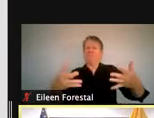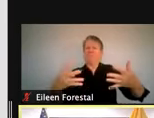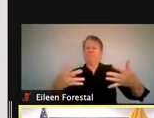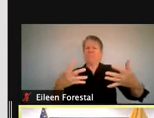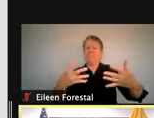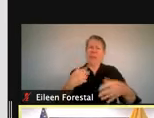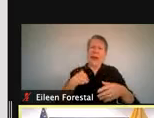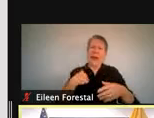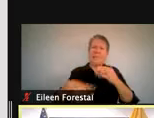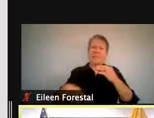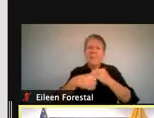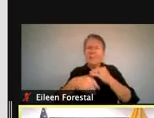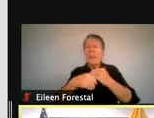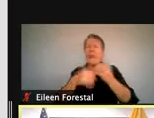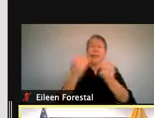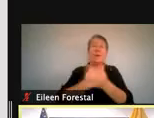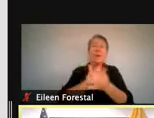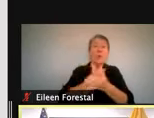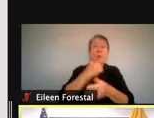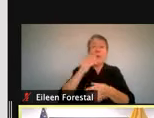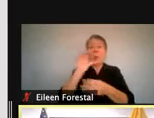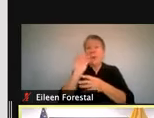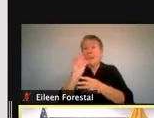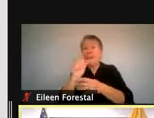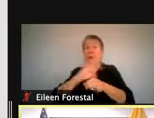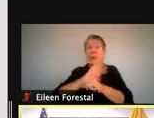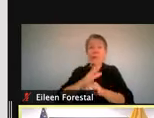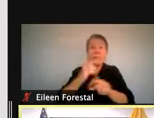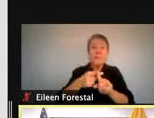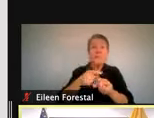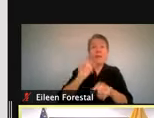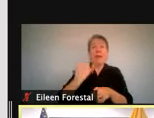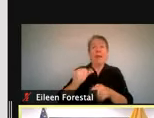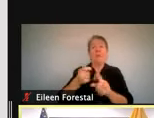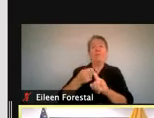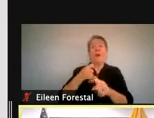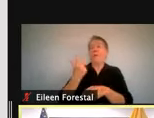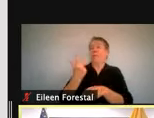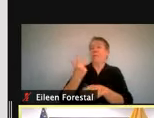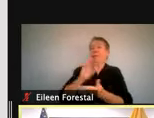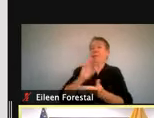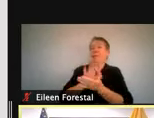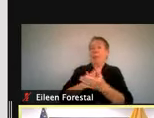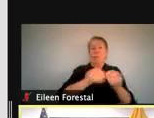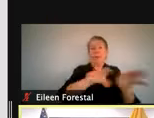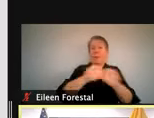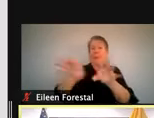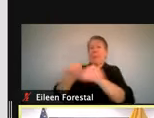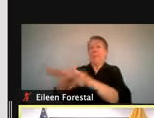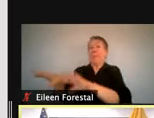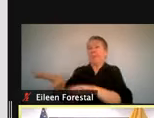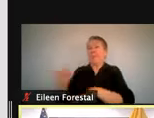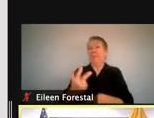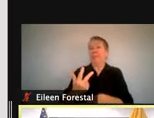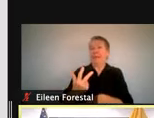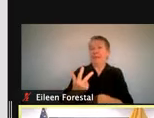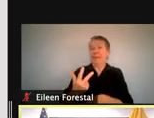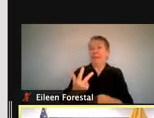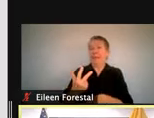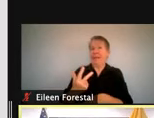column, stemming from 3 newly confirmed instances of in-school transmission. This gives us a total on the left